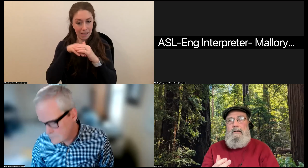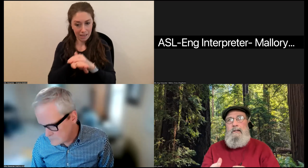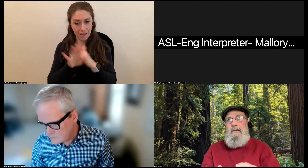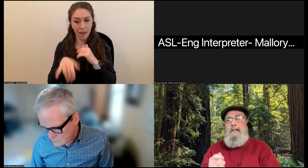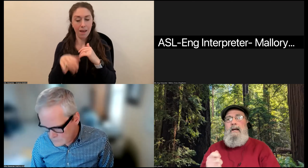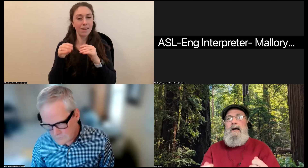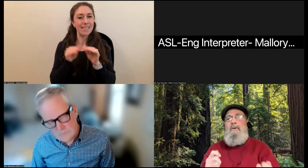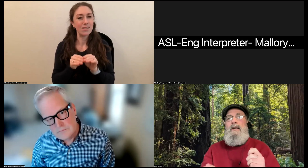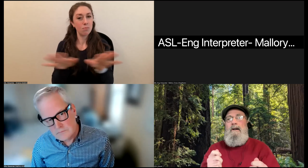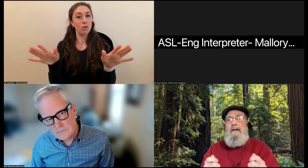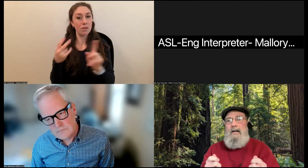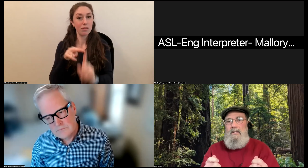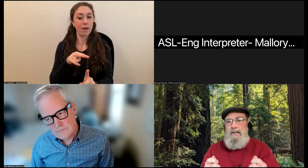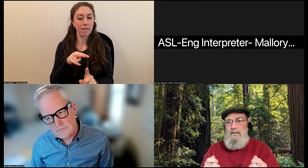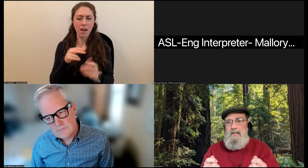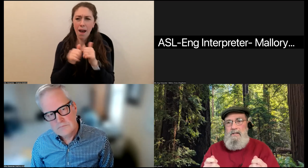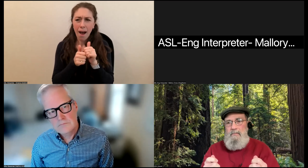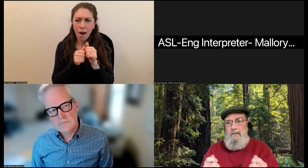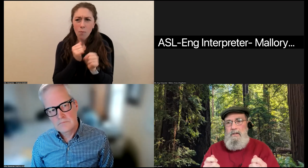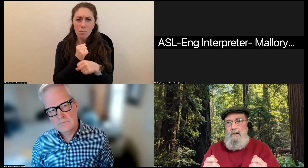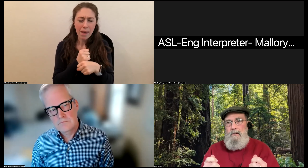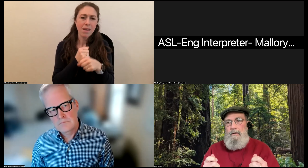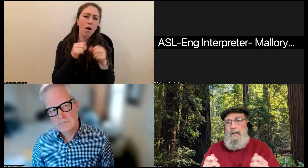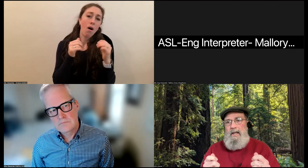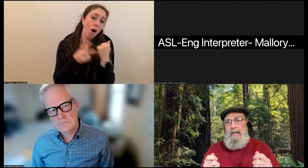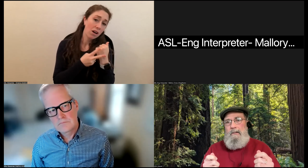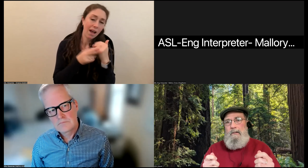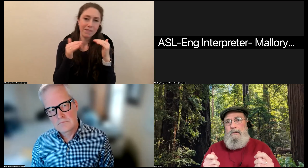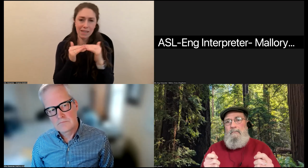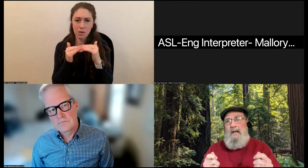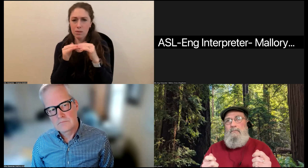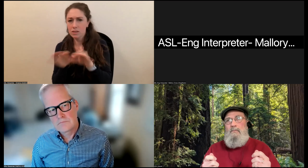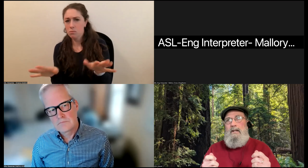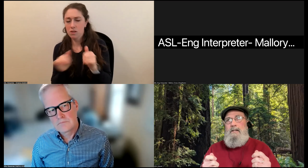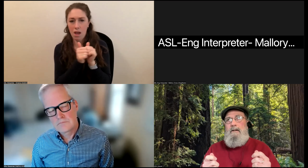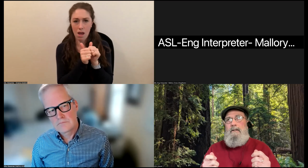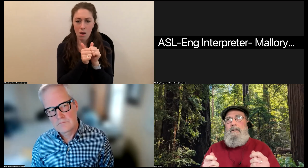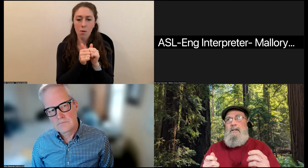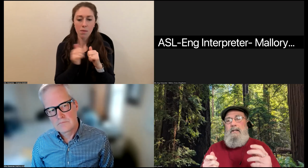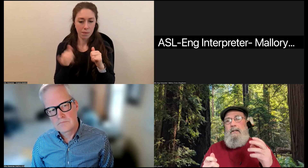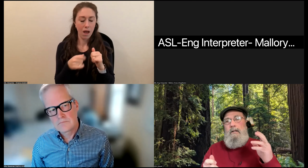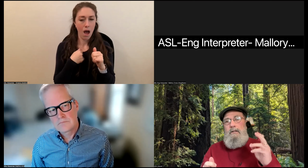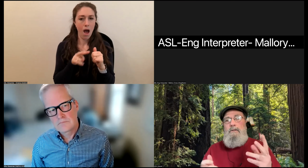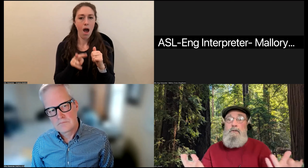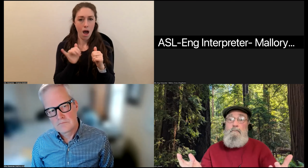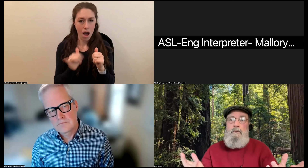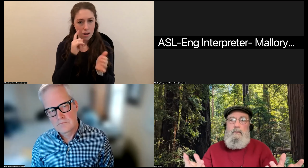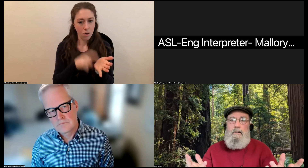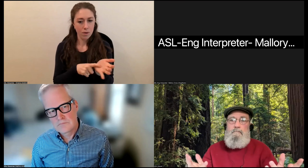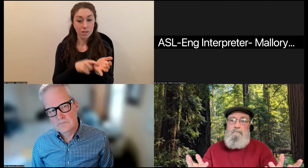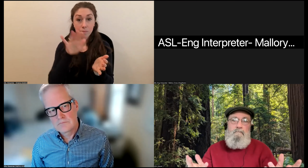standpoint, is like, how do we make archiving equals distribution? And that was when I started noticing